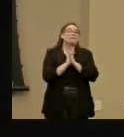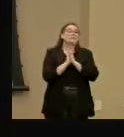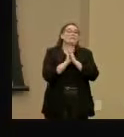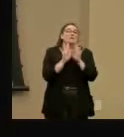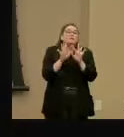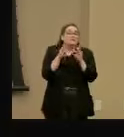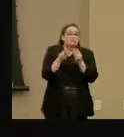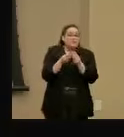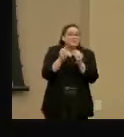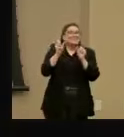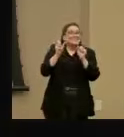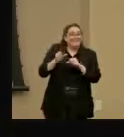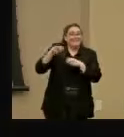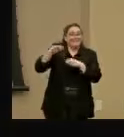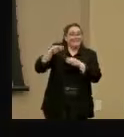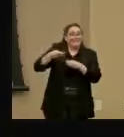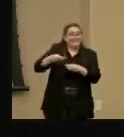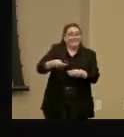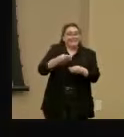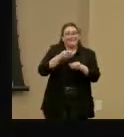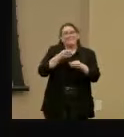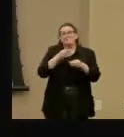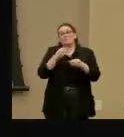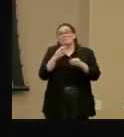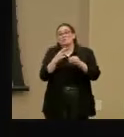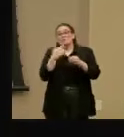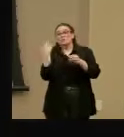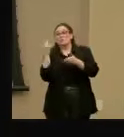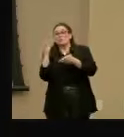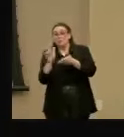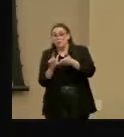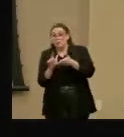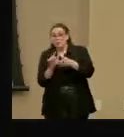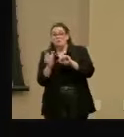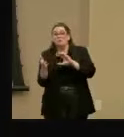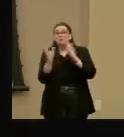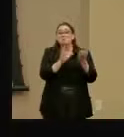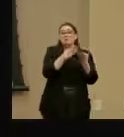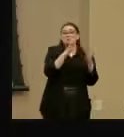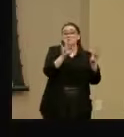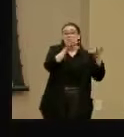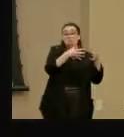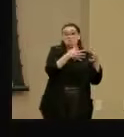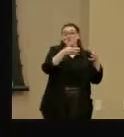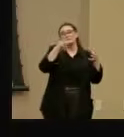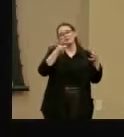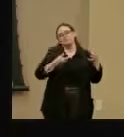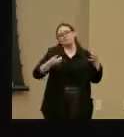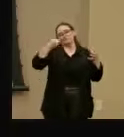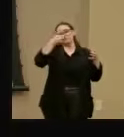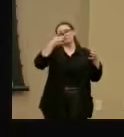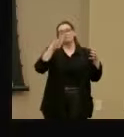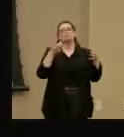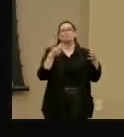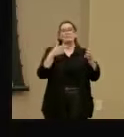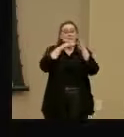in families, the risk of having lupus is low, but it is higher than the general population. And the two studies that have looked at this